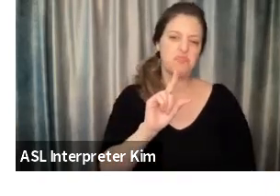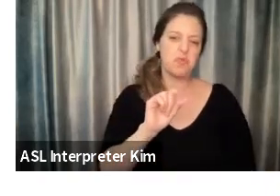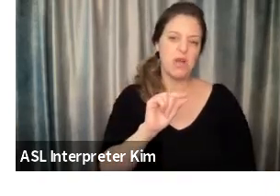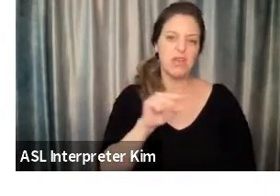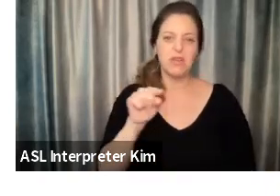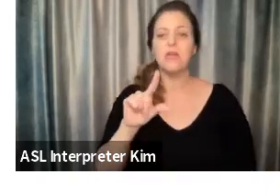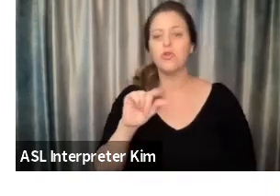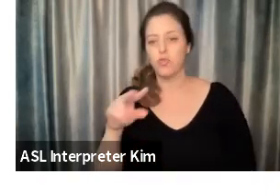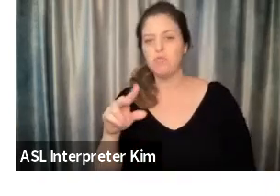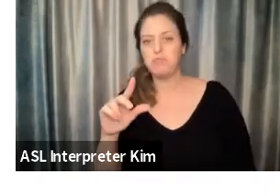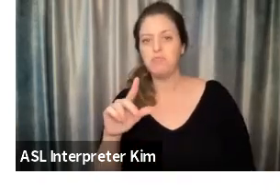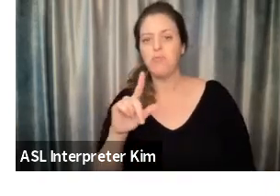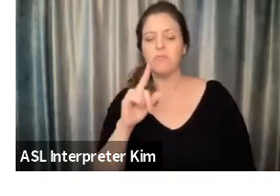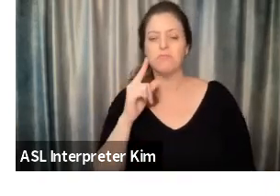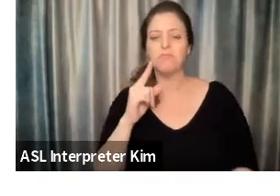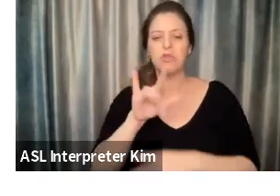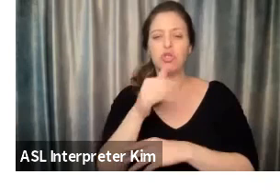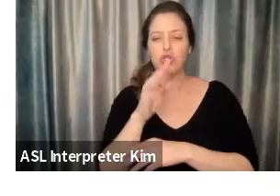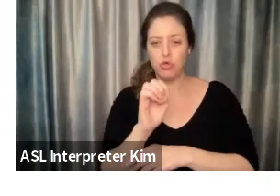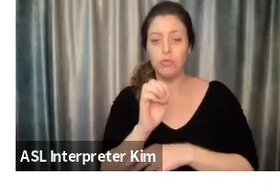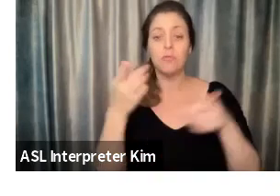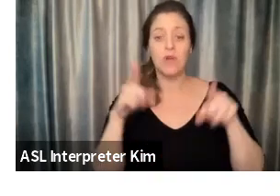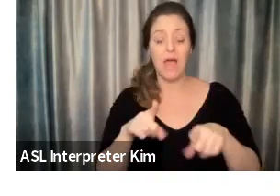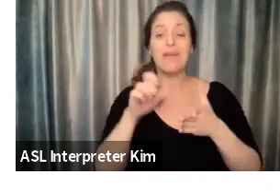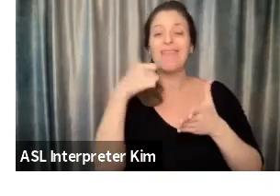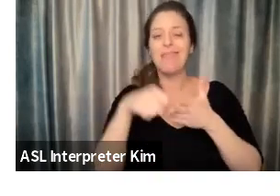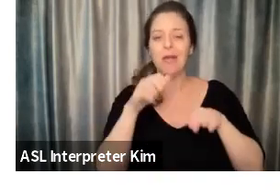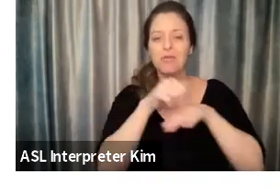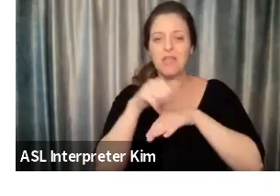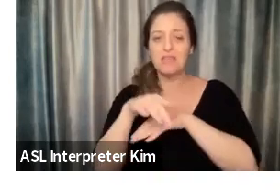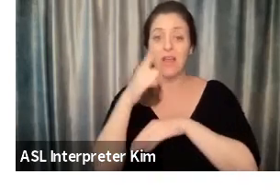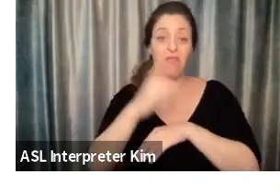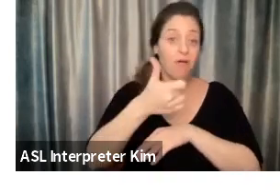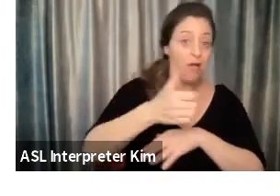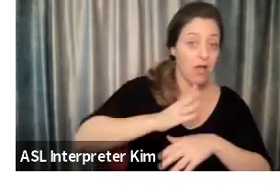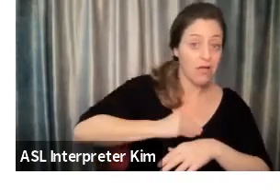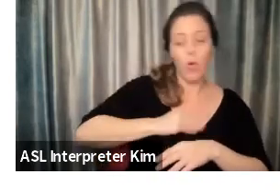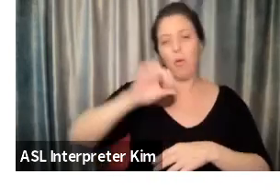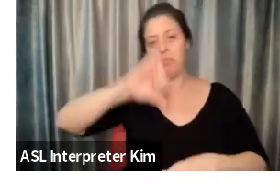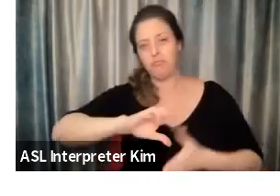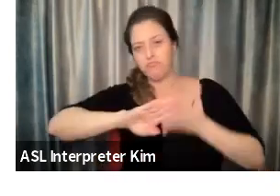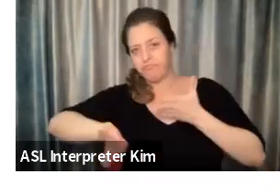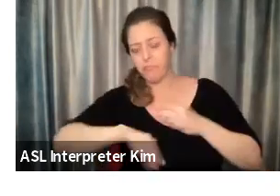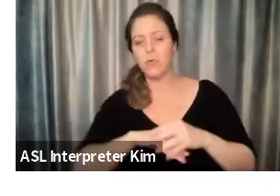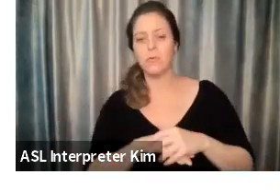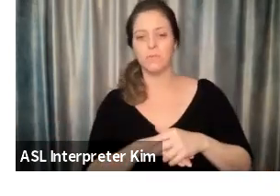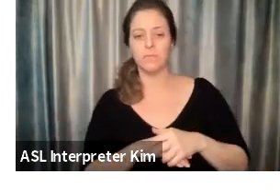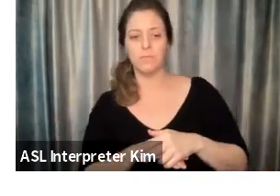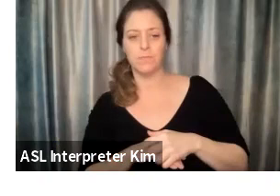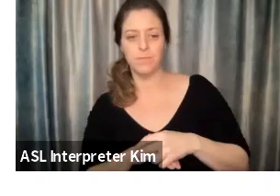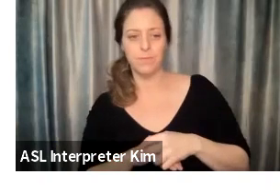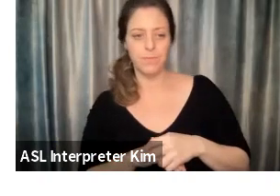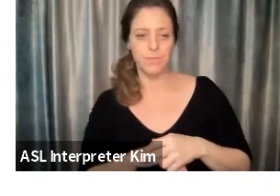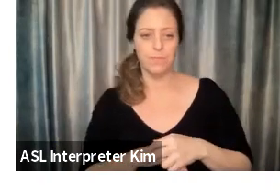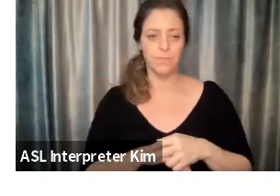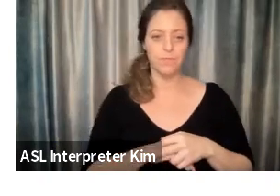should be notified by then and receive letters of approval and denial for those applications that were submitted. And if